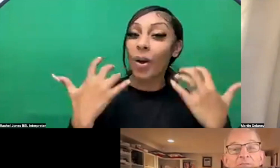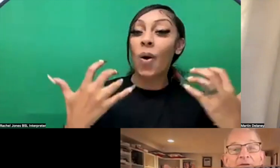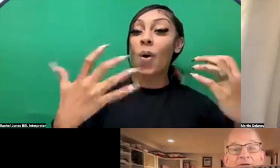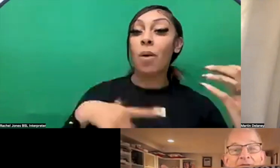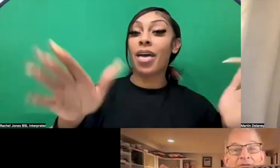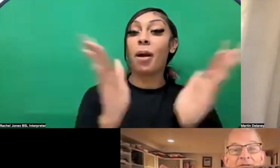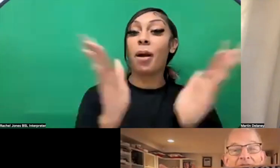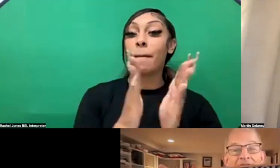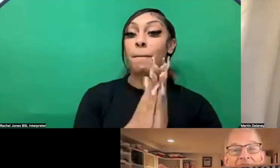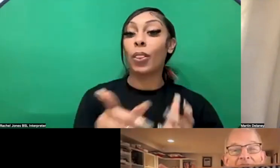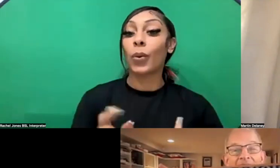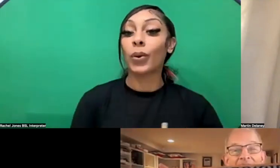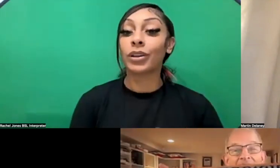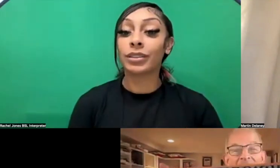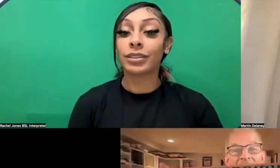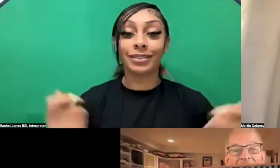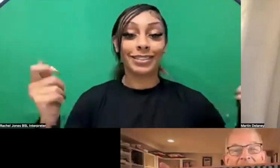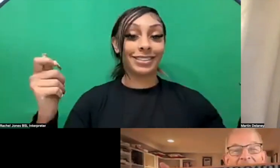this button.